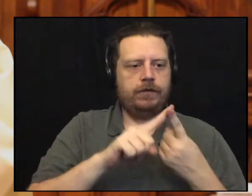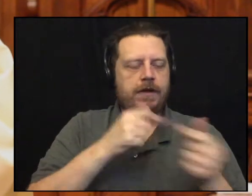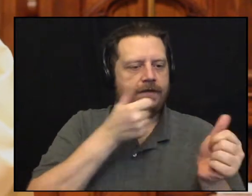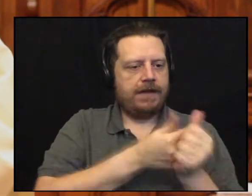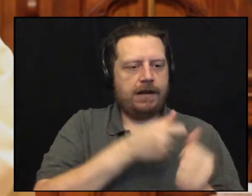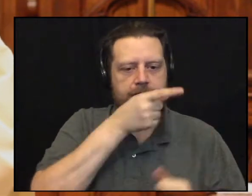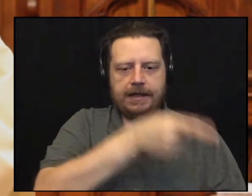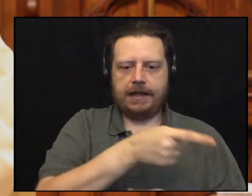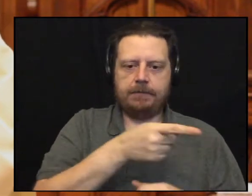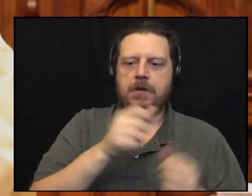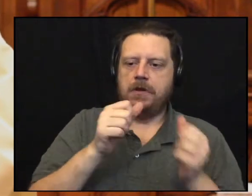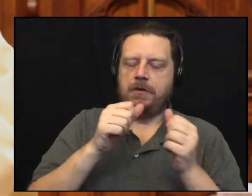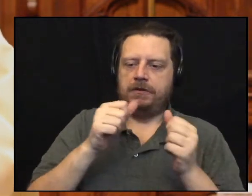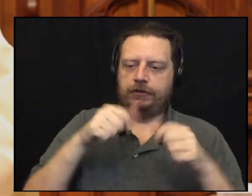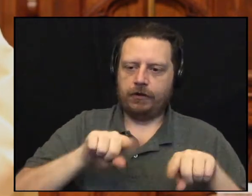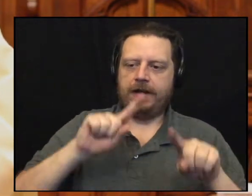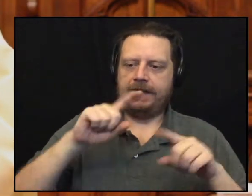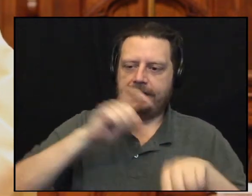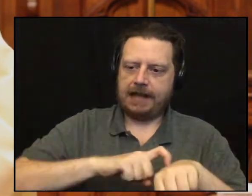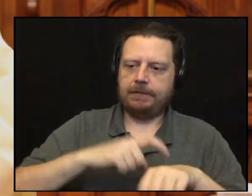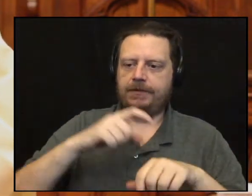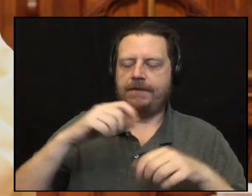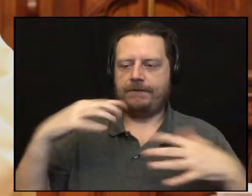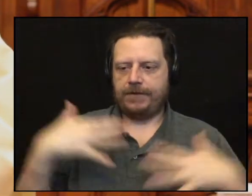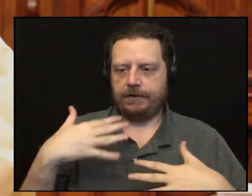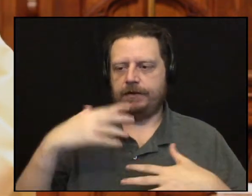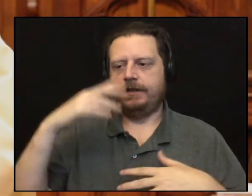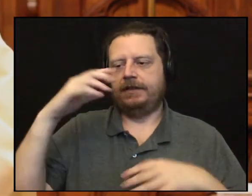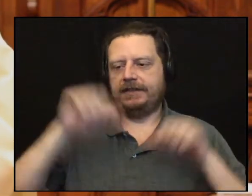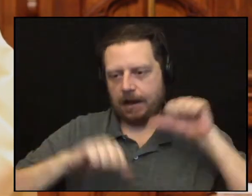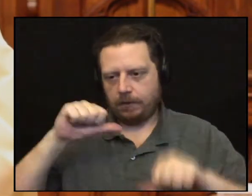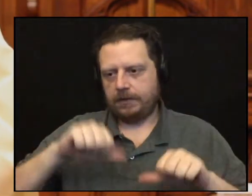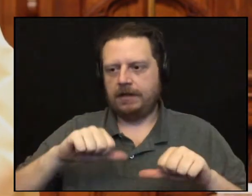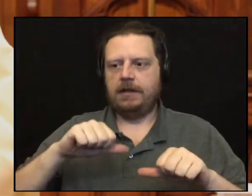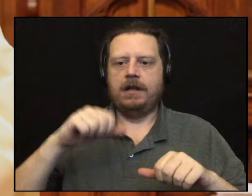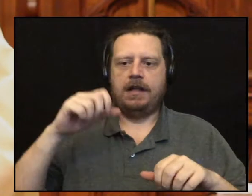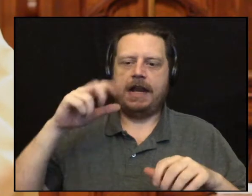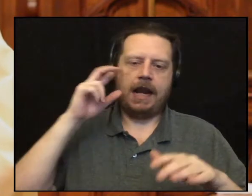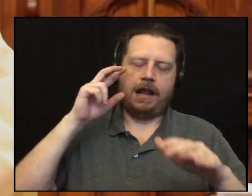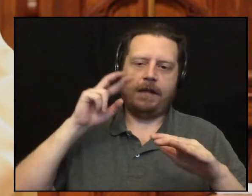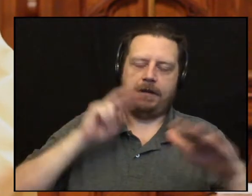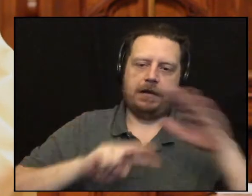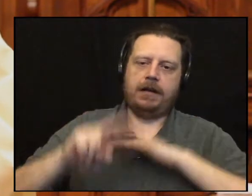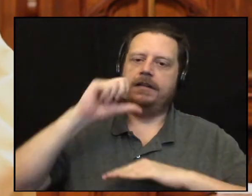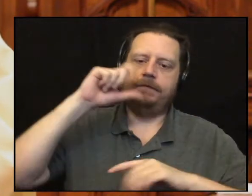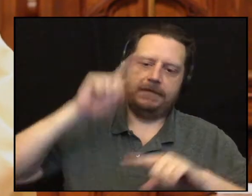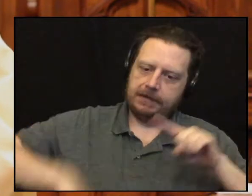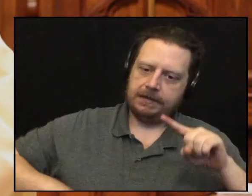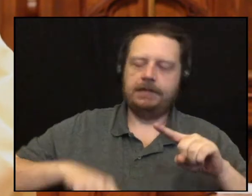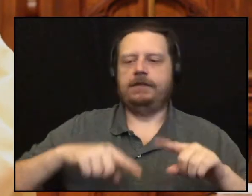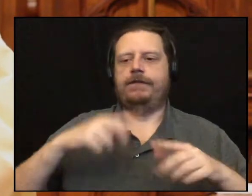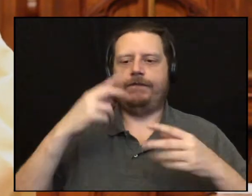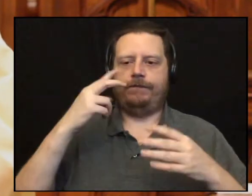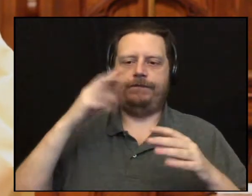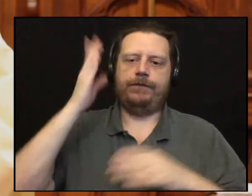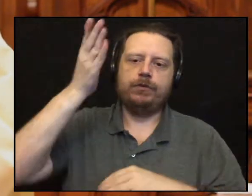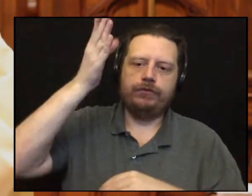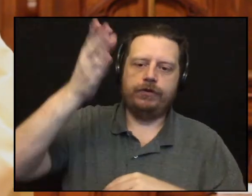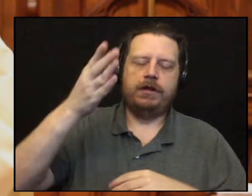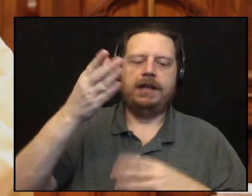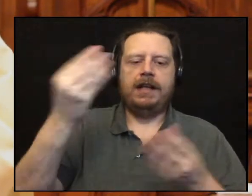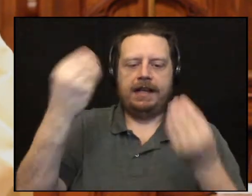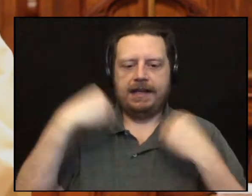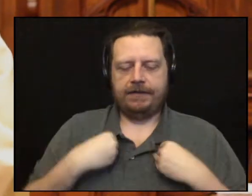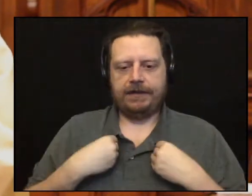of the present and the future. Give us hope to sustain us and give us life. Let